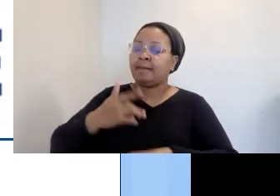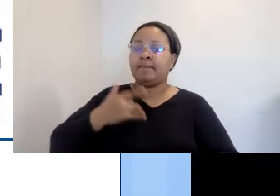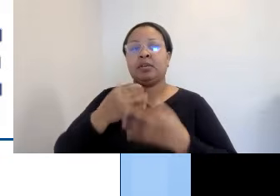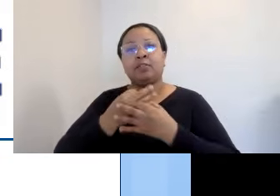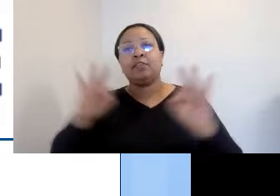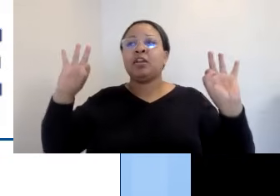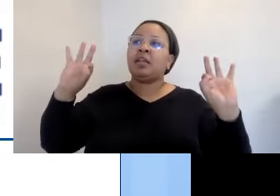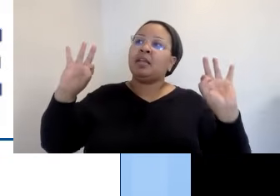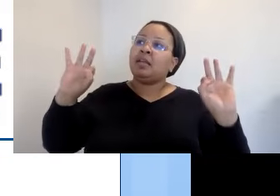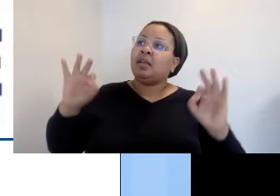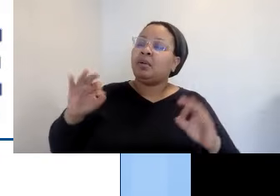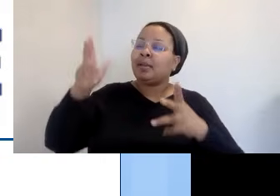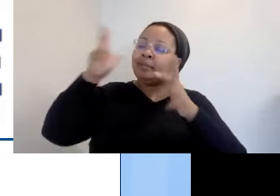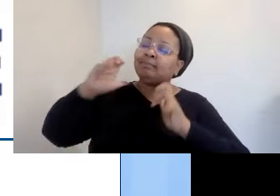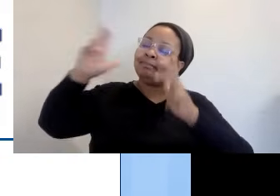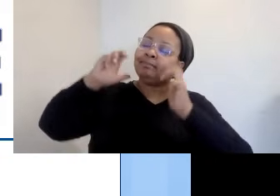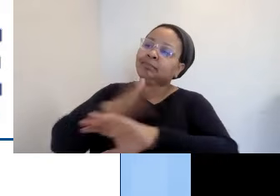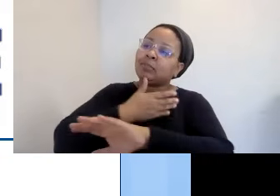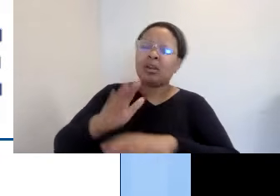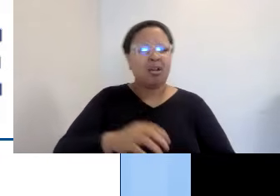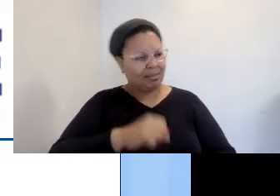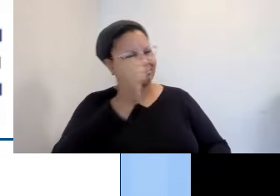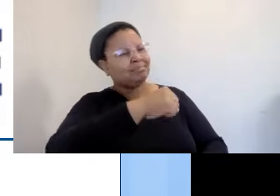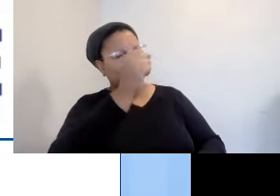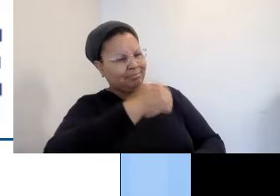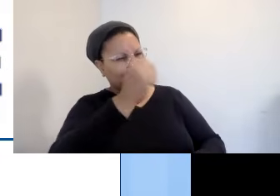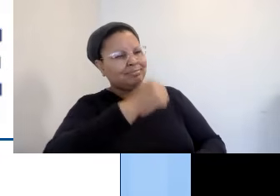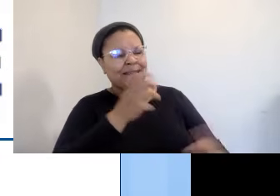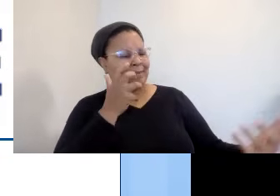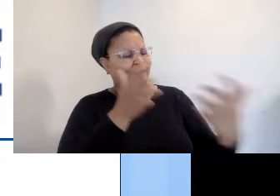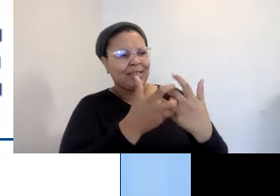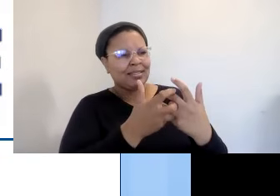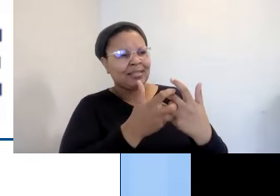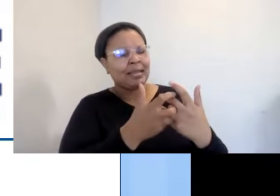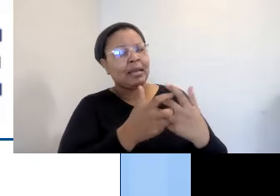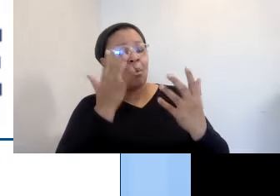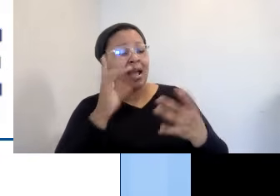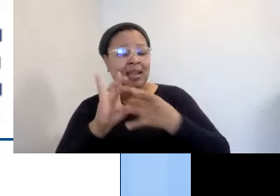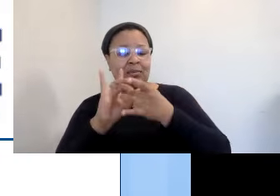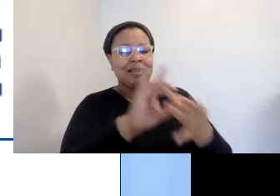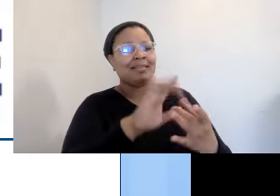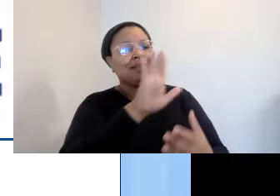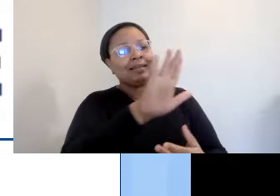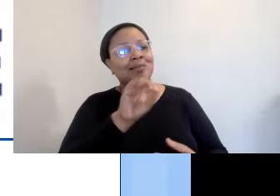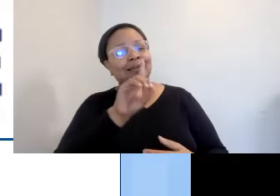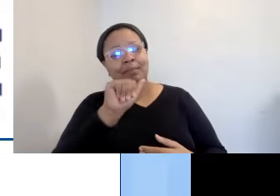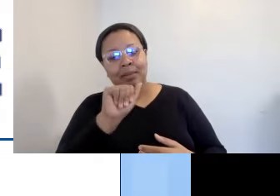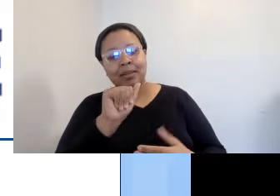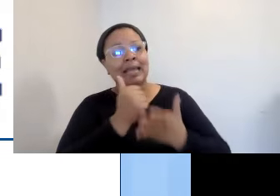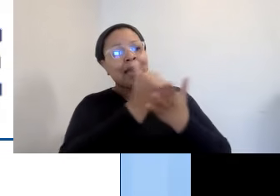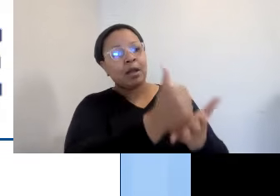he listens to his music." I'm like, absolutely. It relates to his disability, and it helps